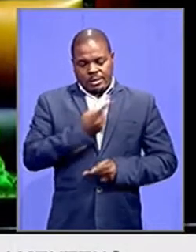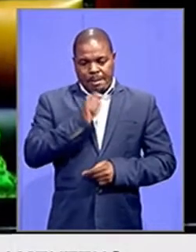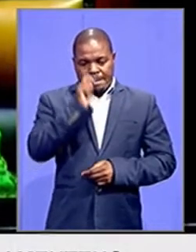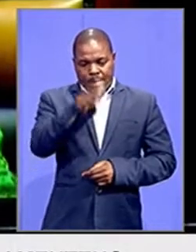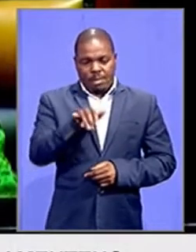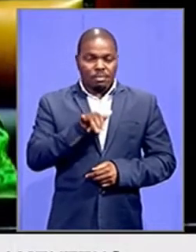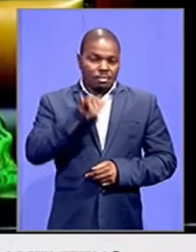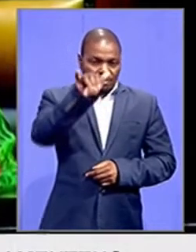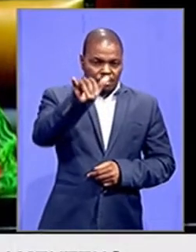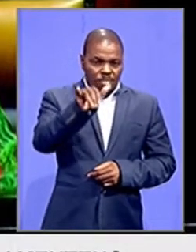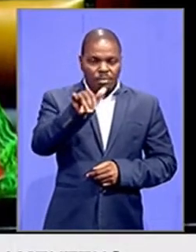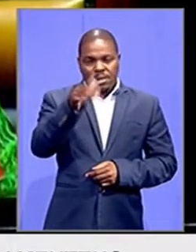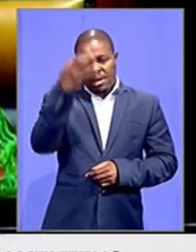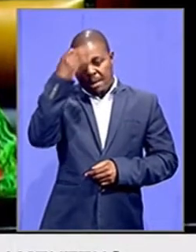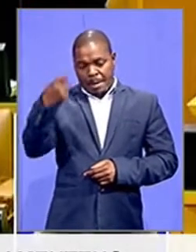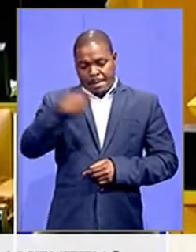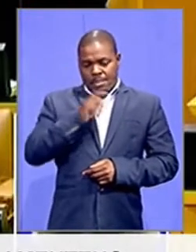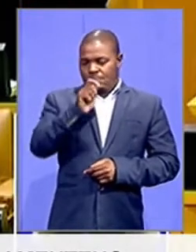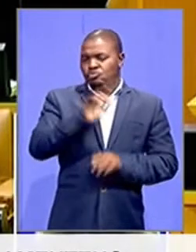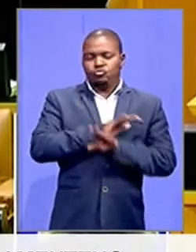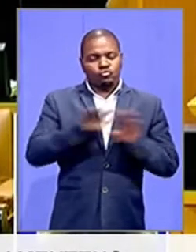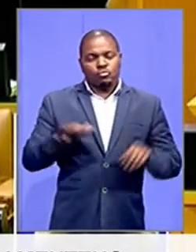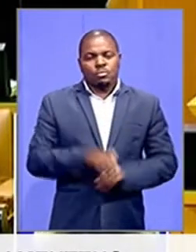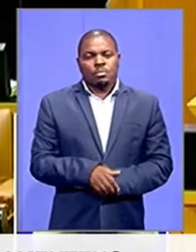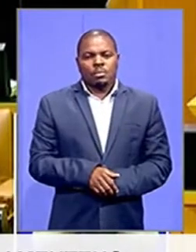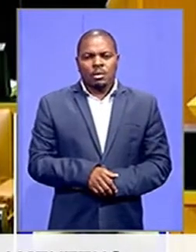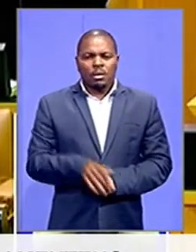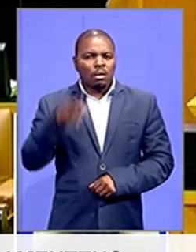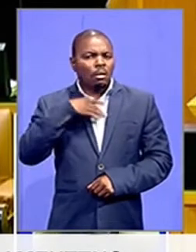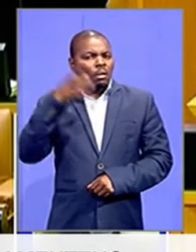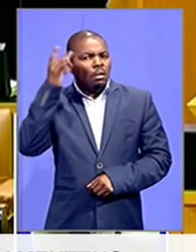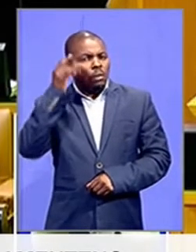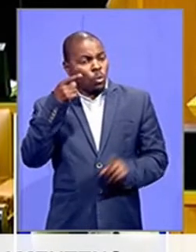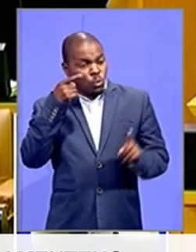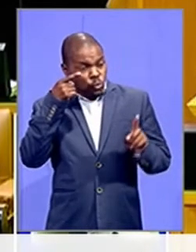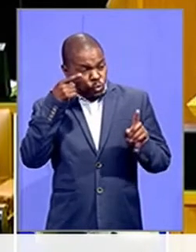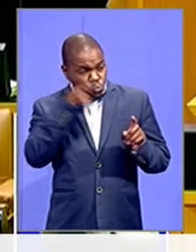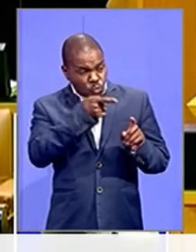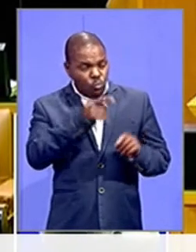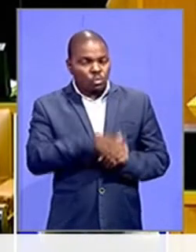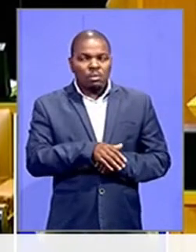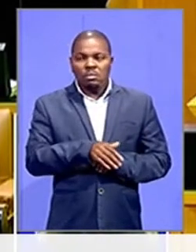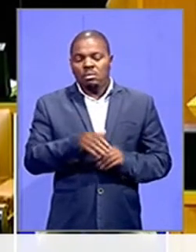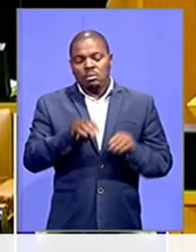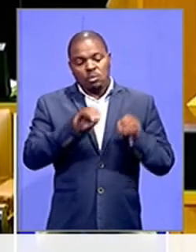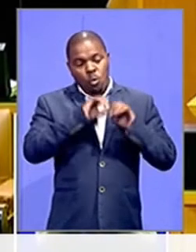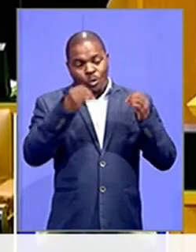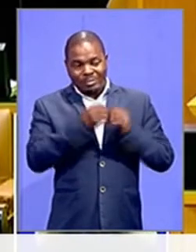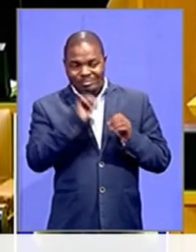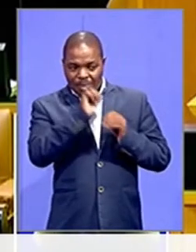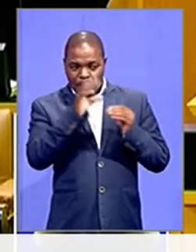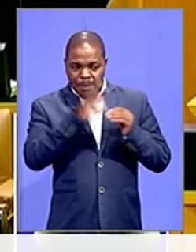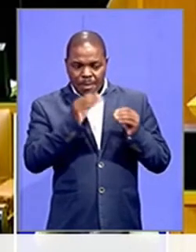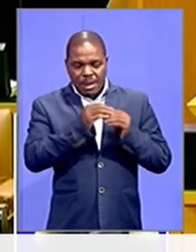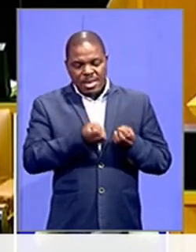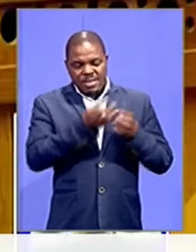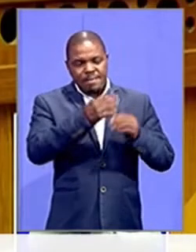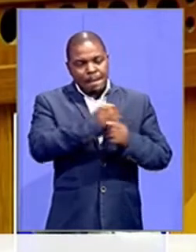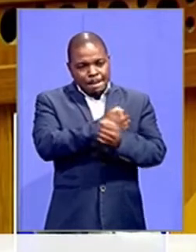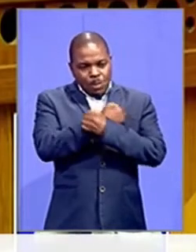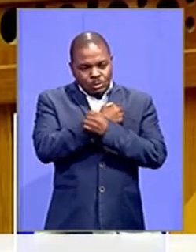dituelo tsa lekgetho. We were being told that you had been specifically poisoned by members within your own